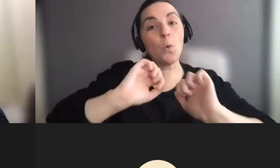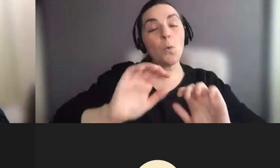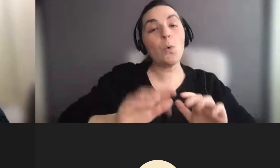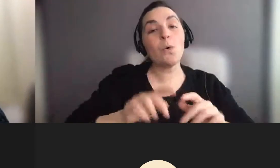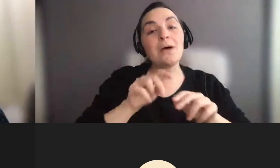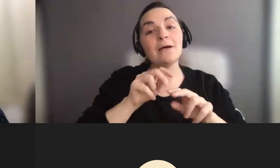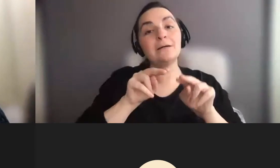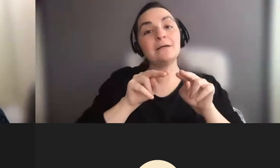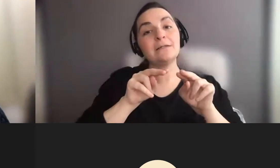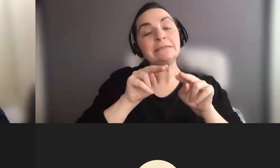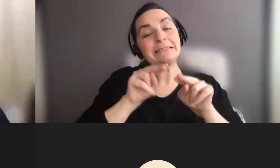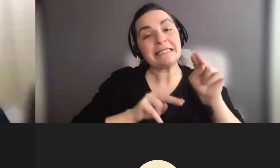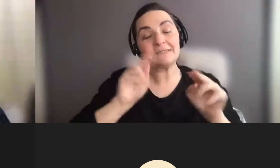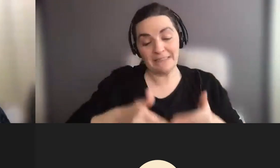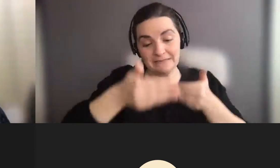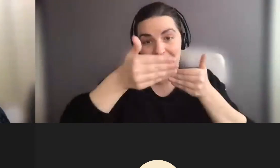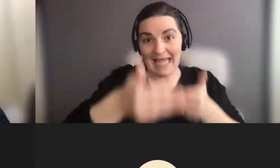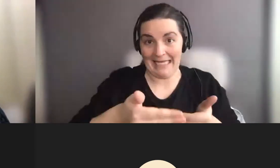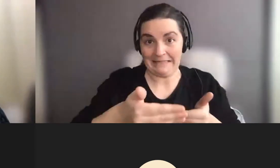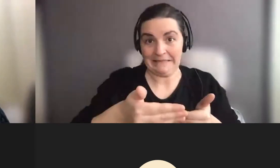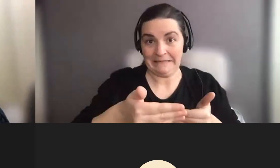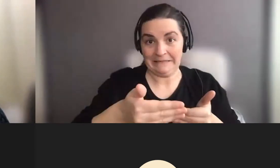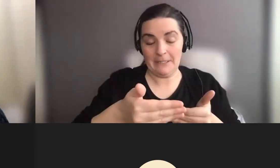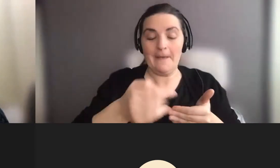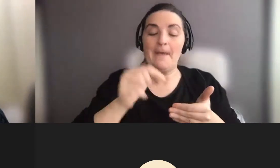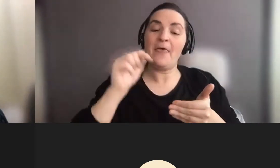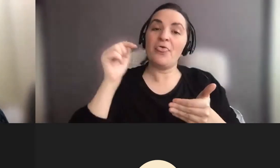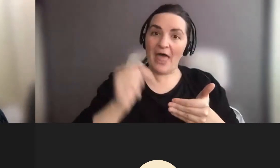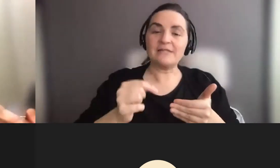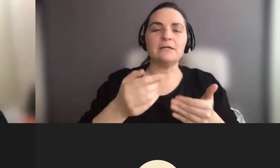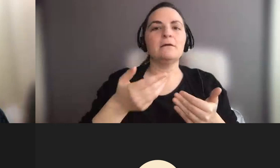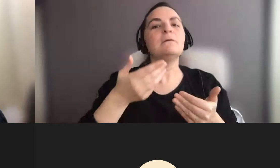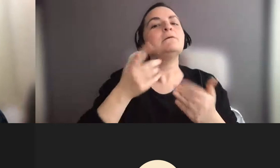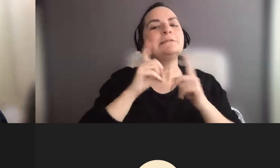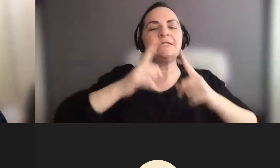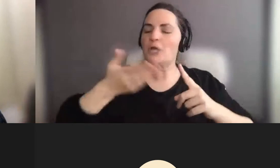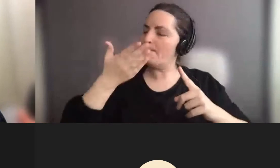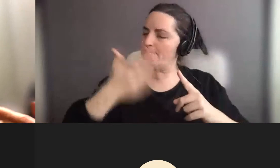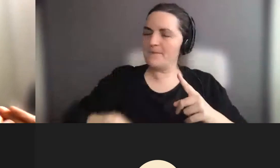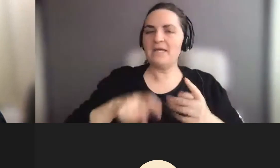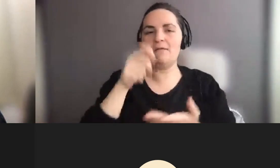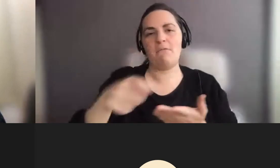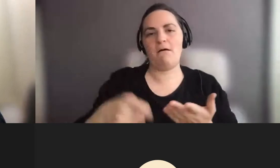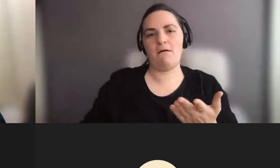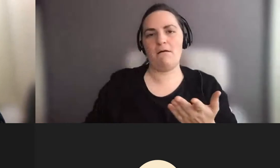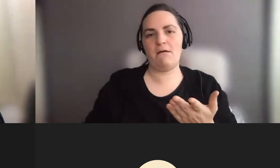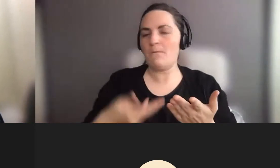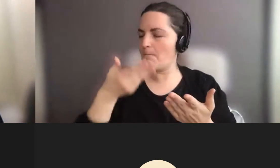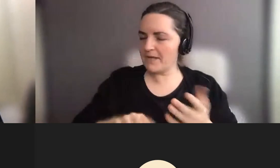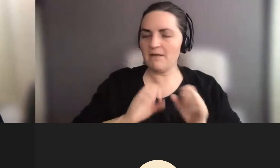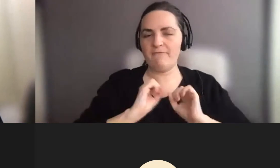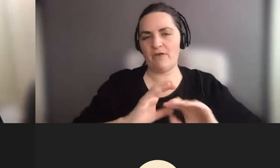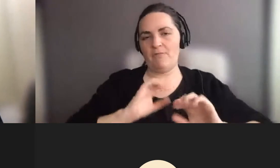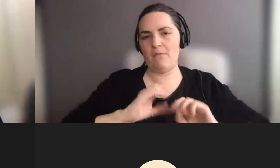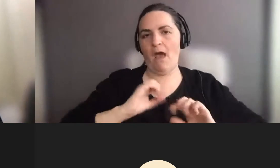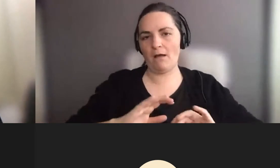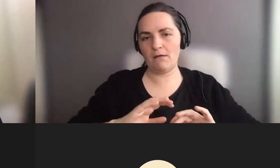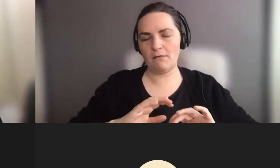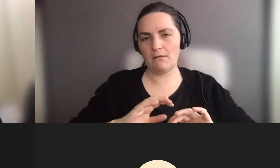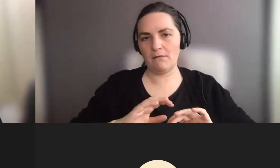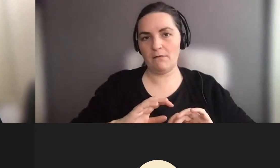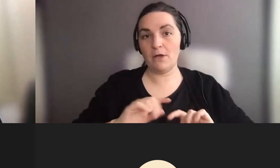to evaluate are examples where the teacher has already done the marking, has already given the feedback. And what you're